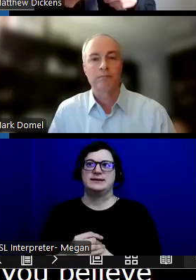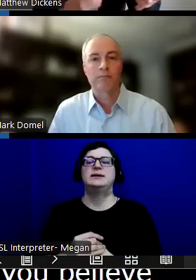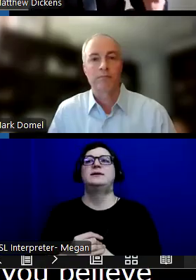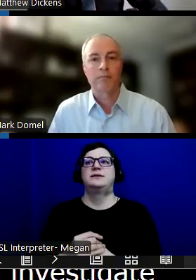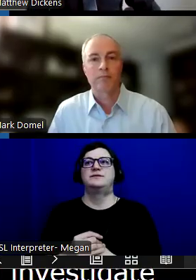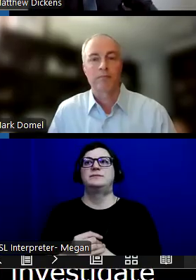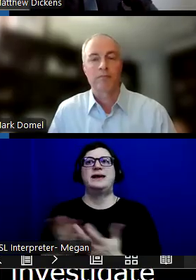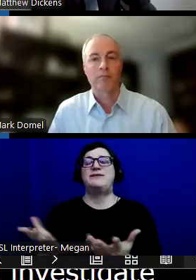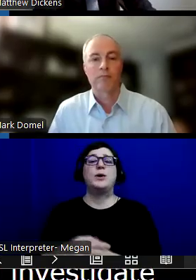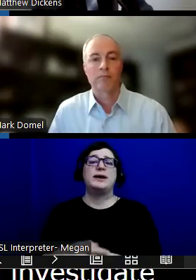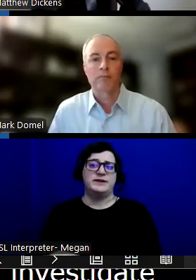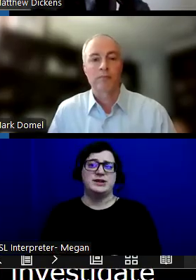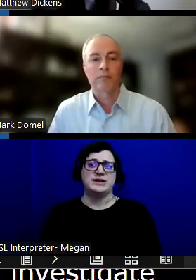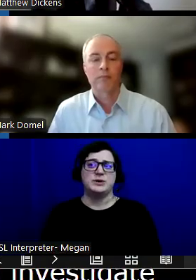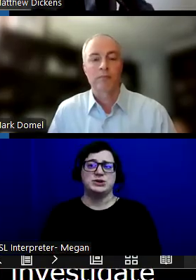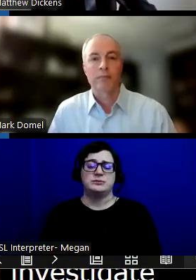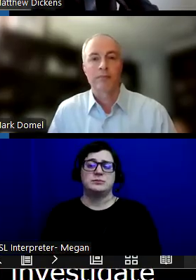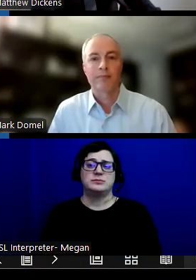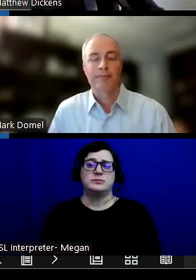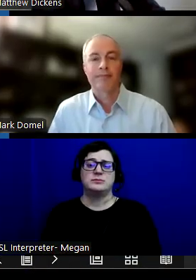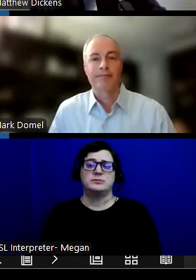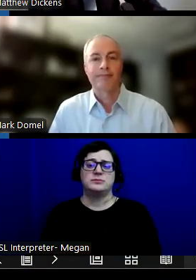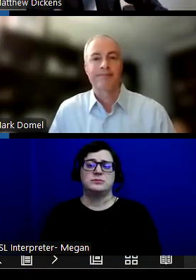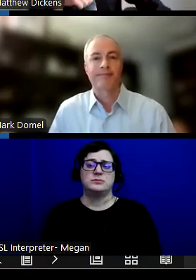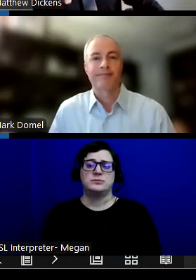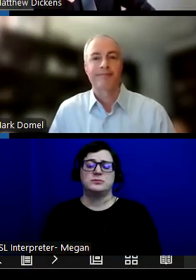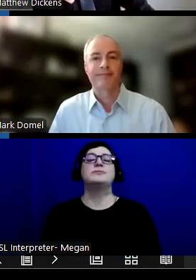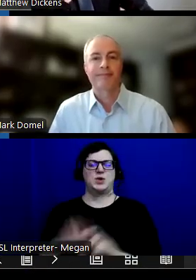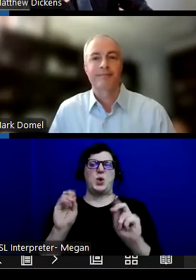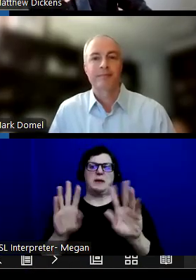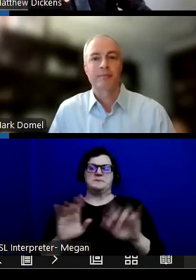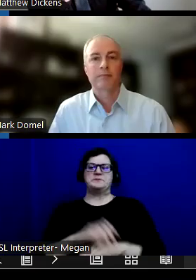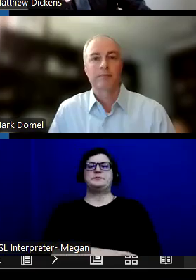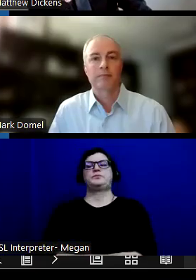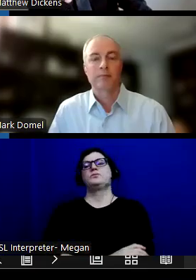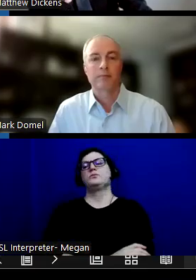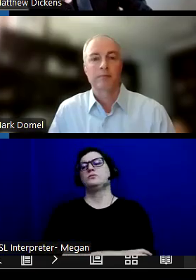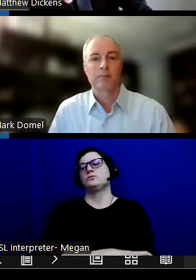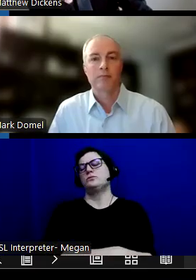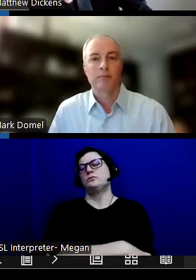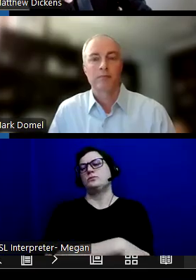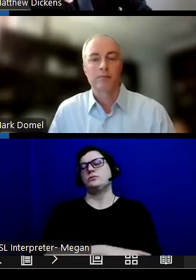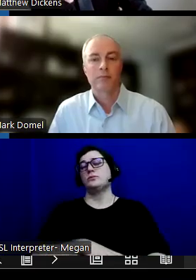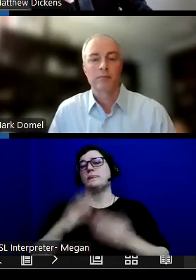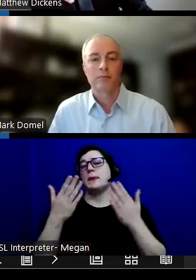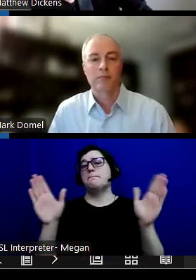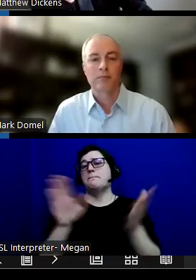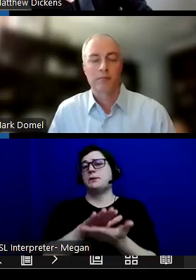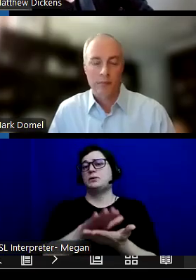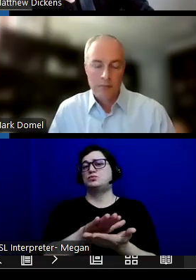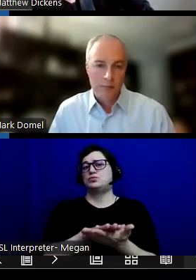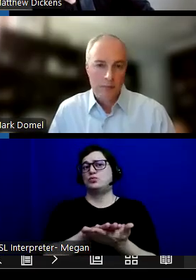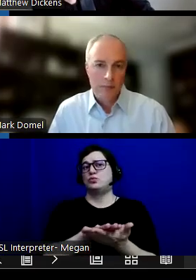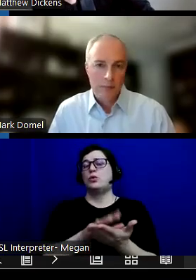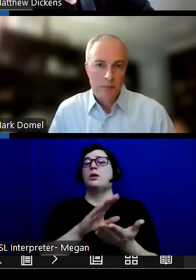that. But if go ahead and finish the next question. Okay. Will public school completed credits